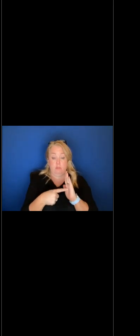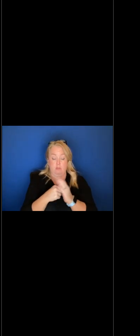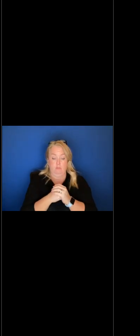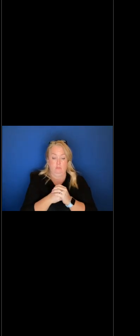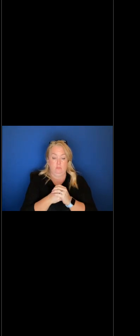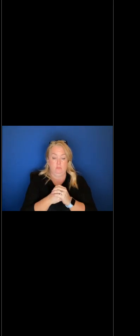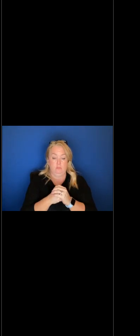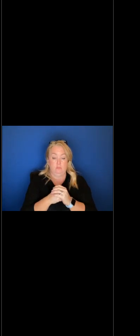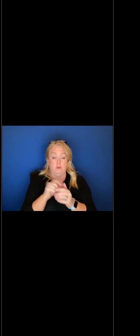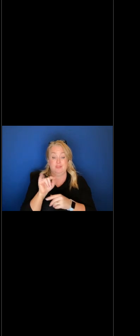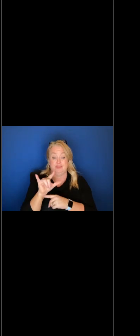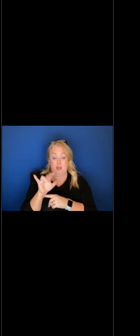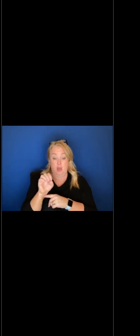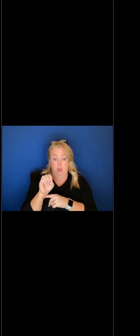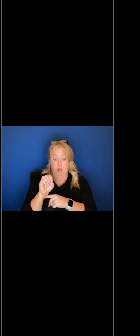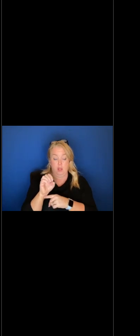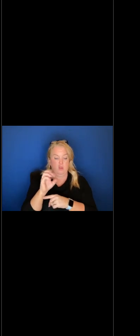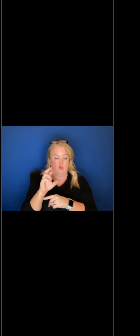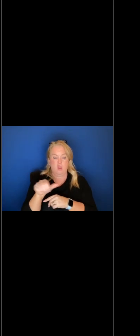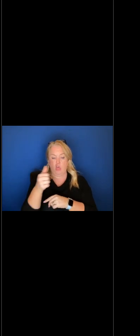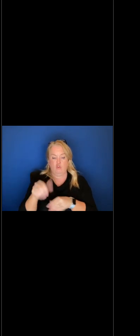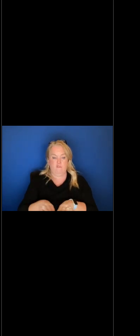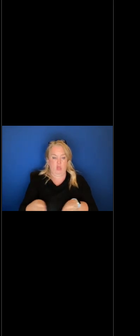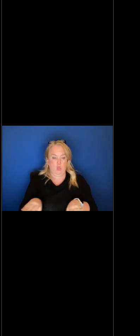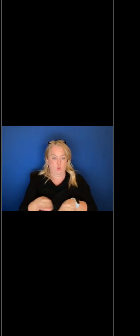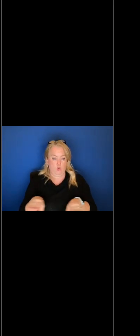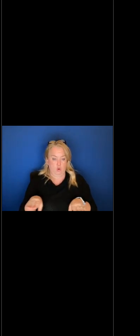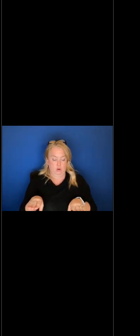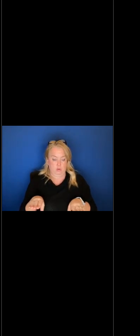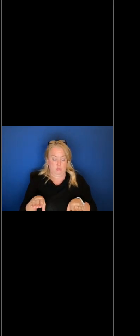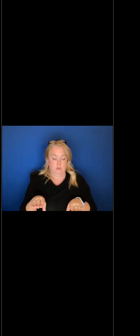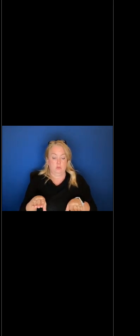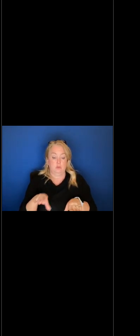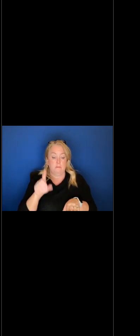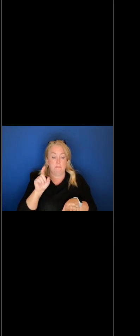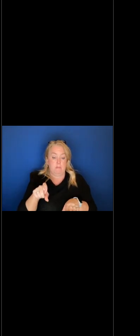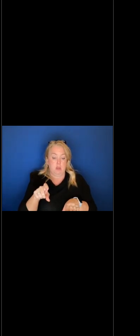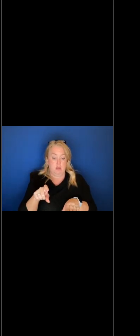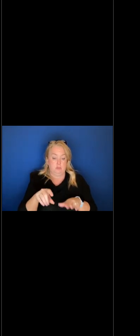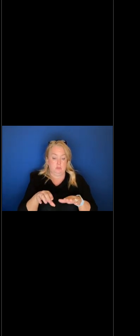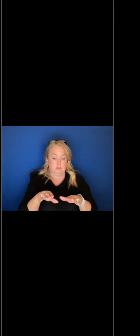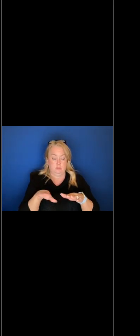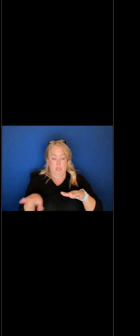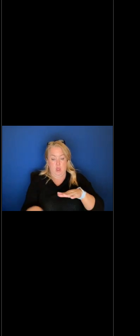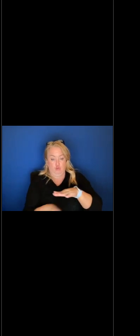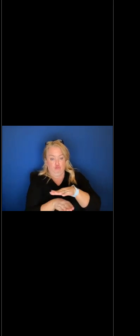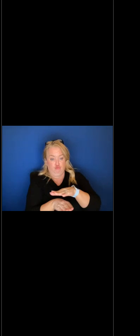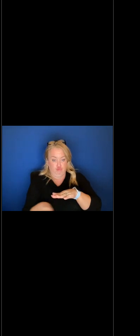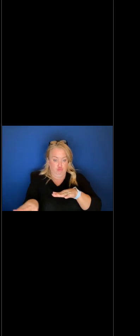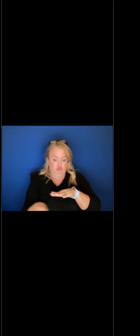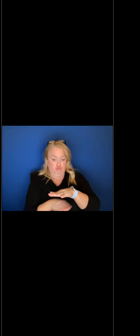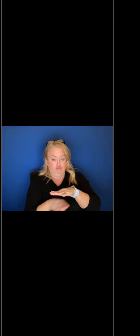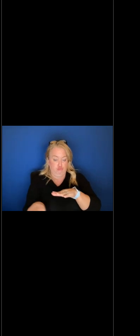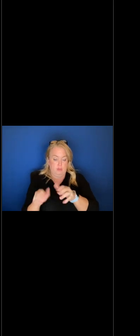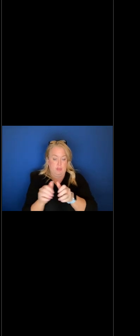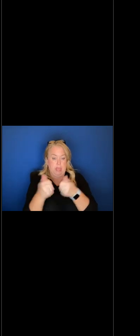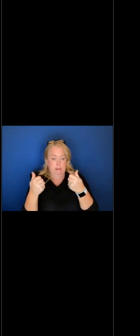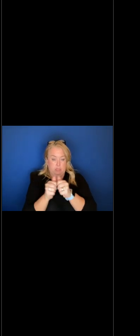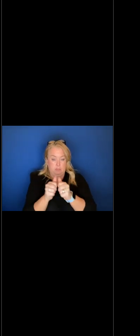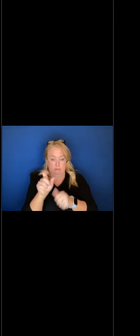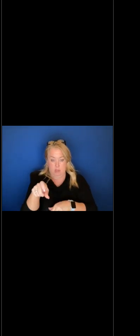the tile or other floor finish must extend under the removable base